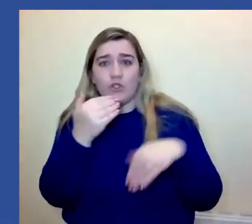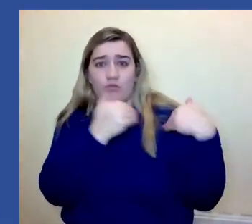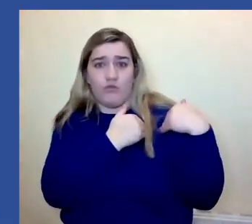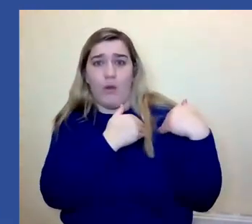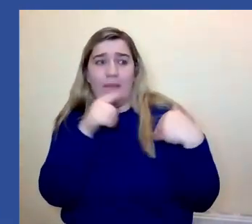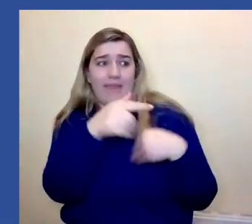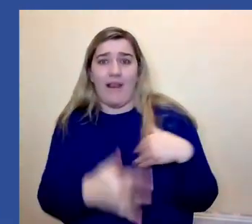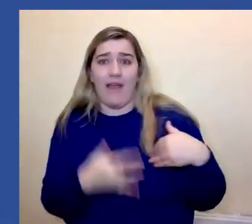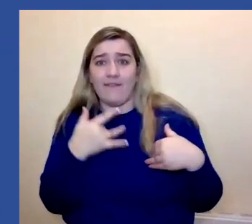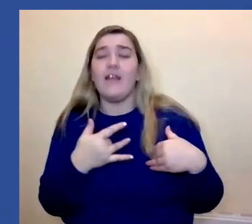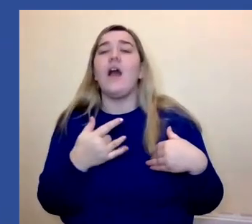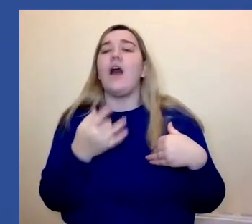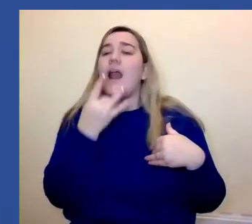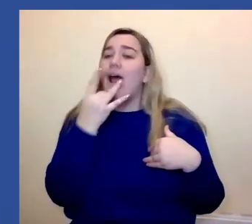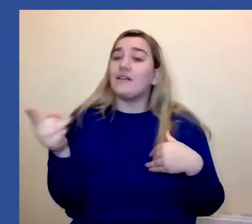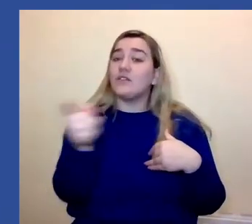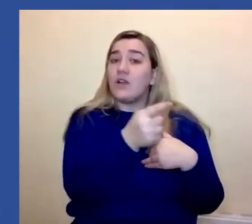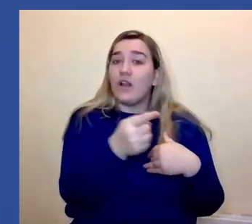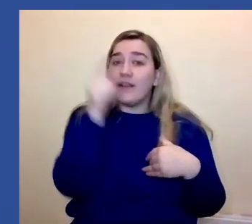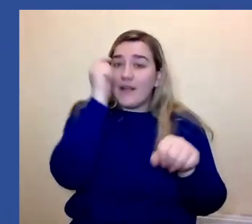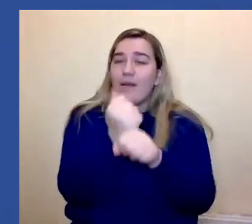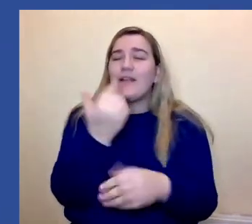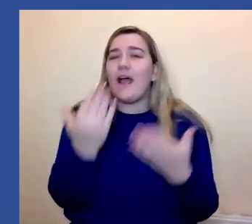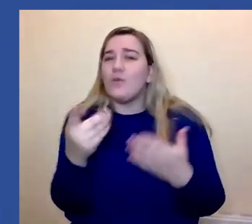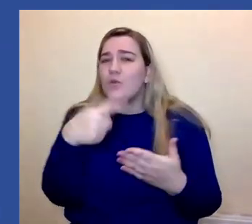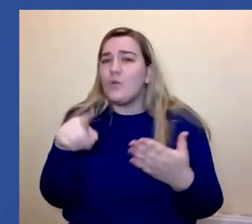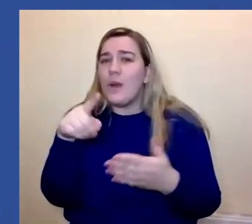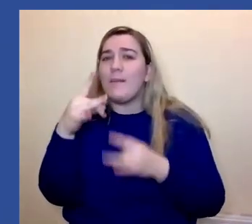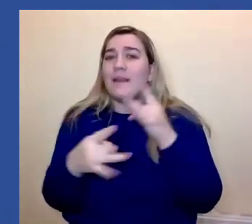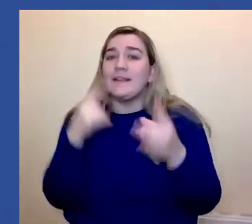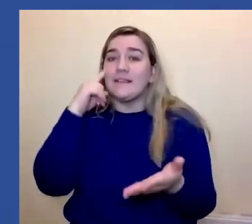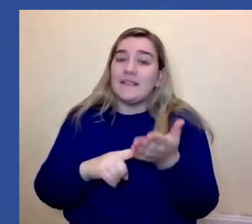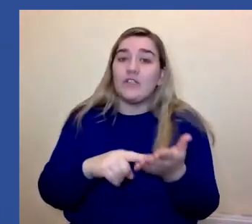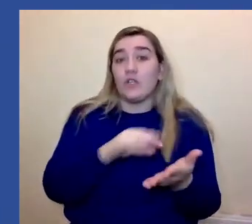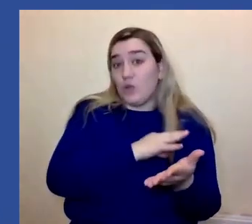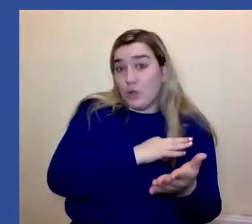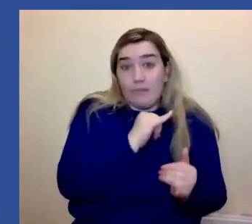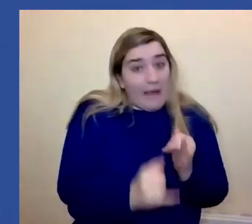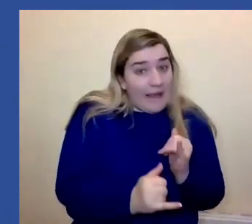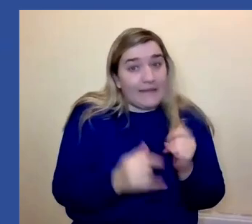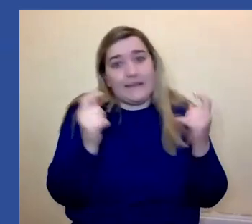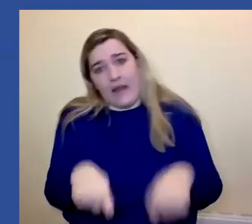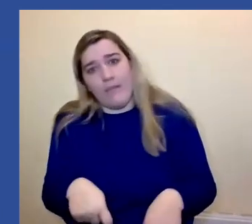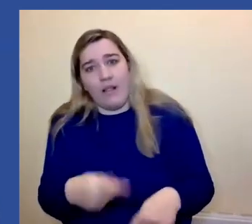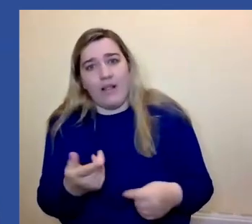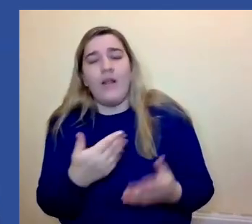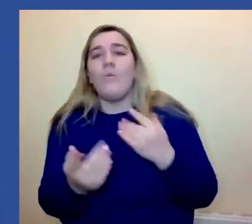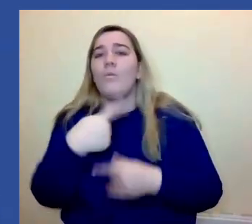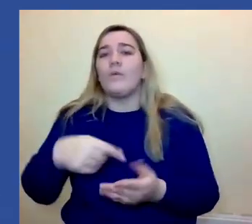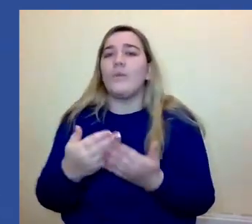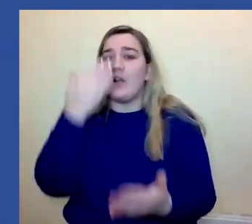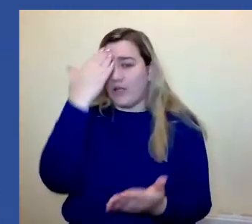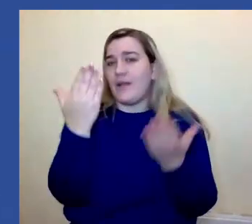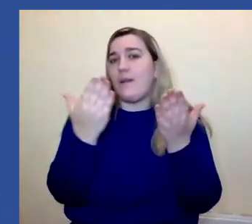ask us all to think about how we make decisions, good ones, bad ones, terrible ones, and what we learned by doing